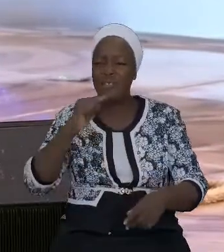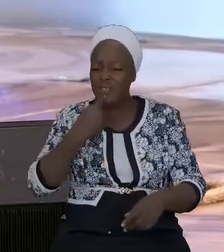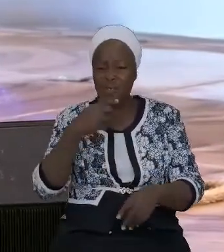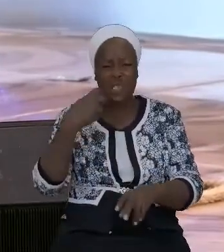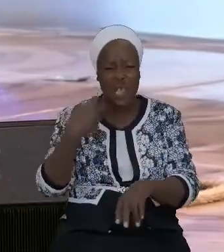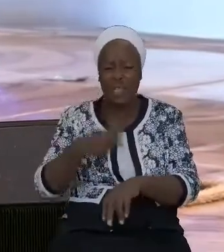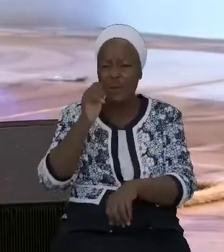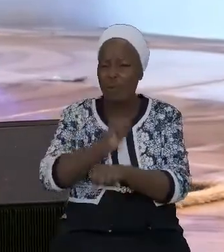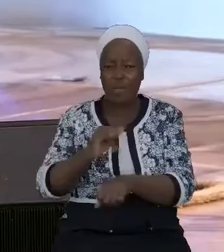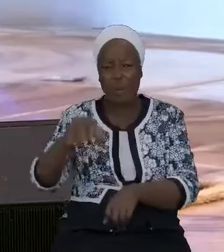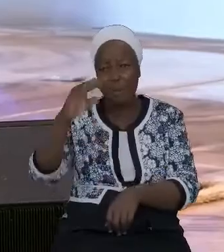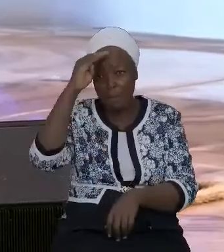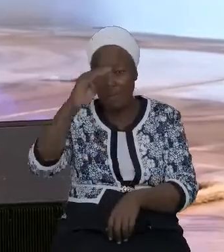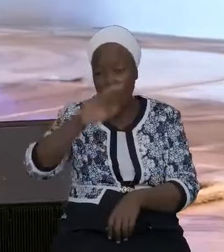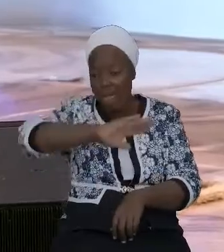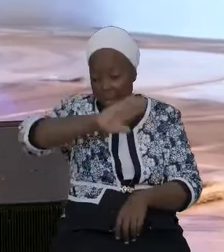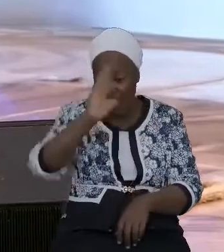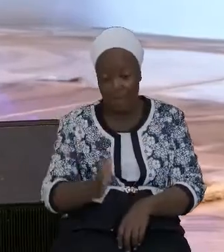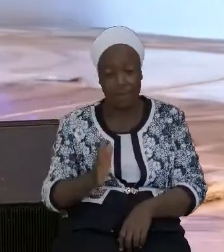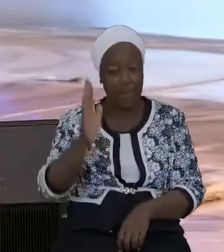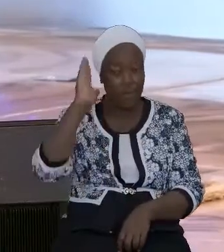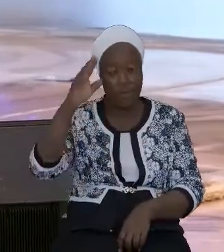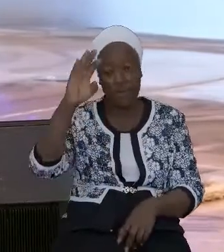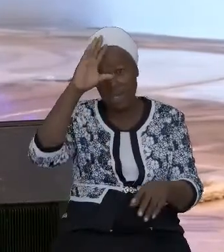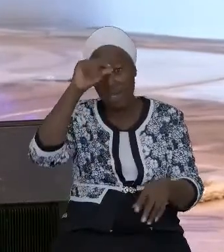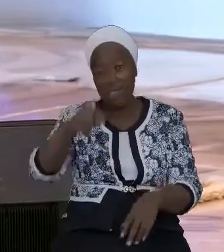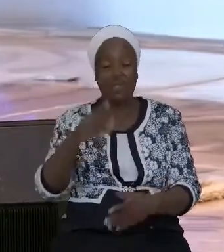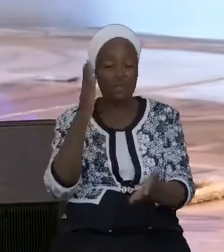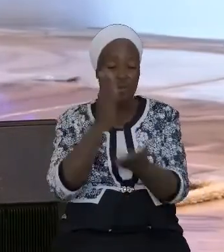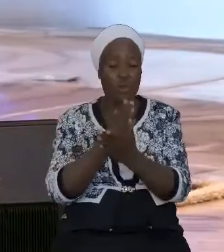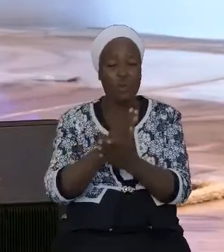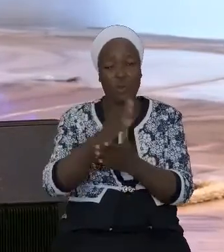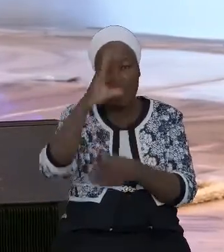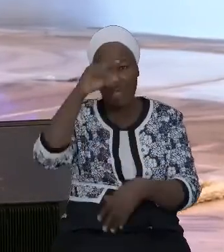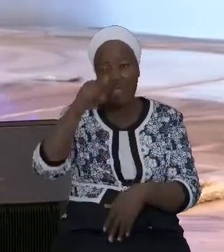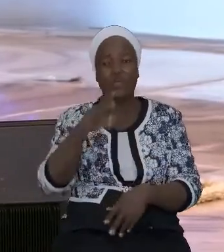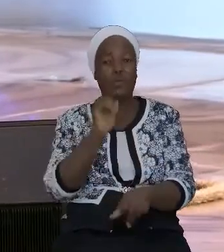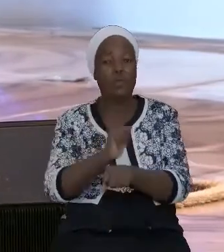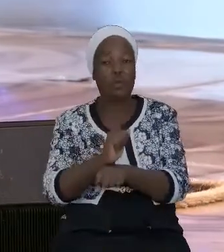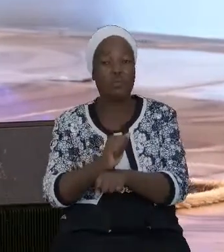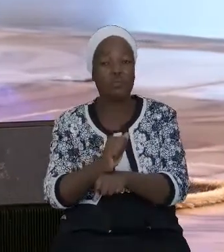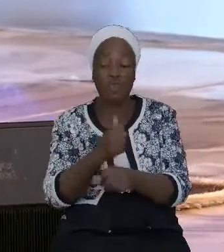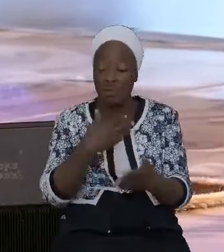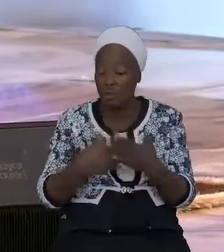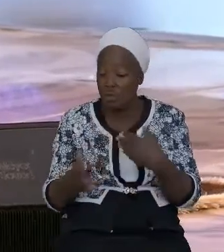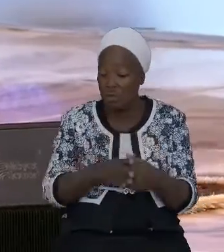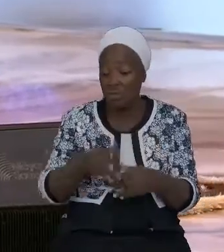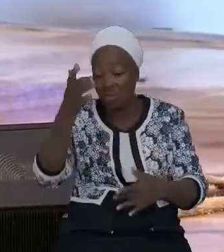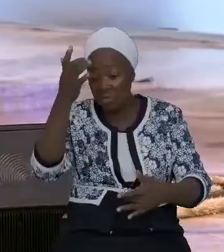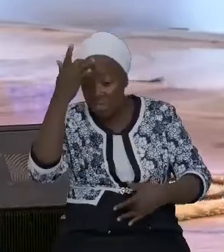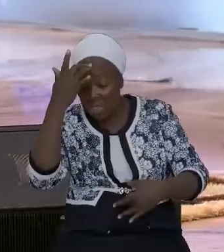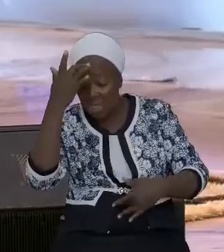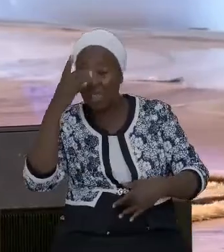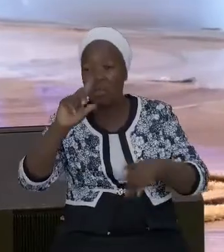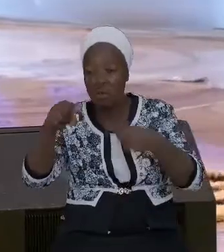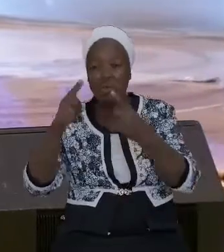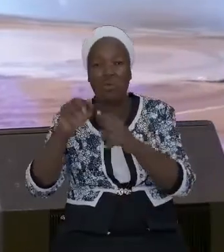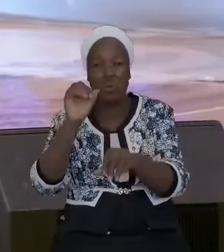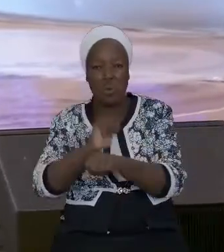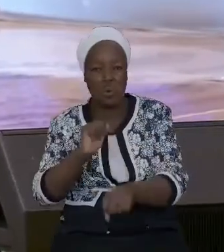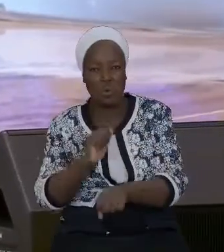Never will he stop his work. Even when he was sick, he would still go to work.